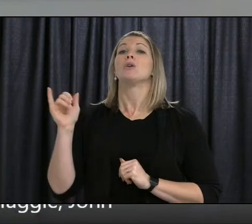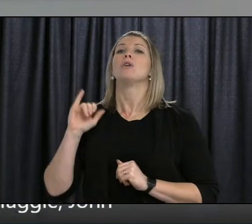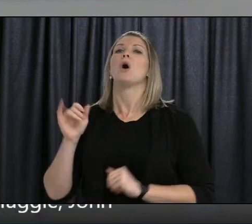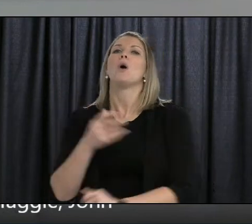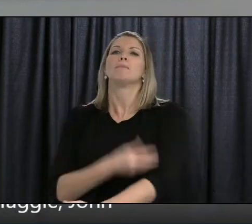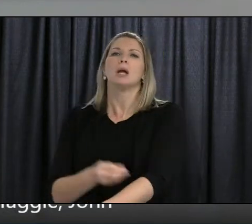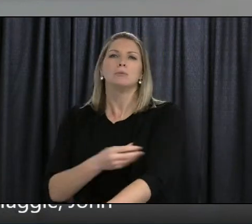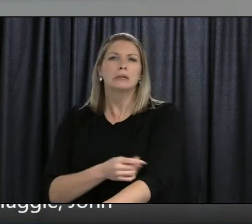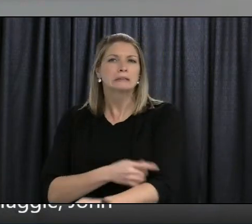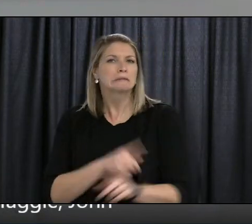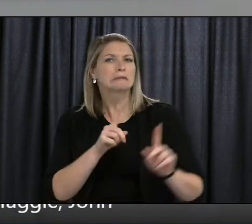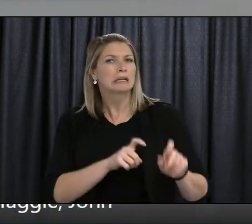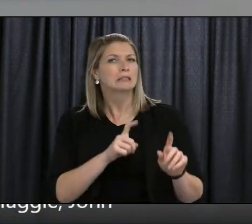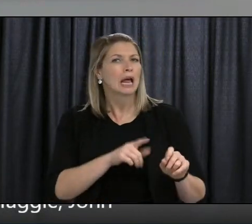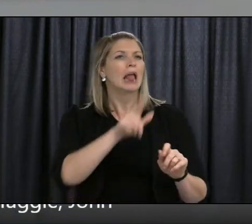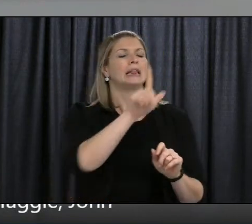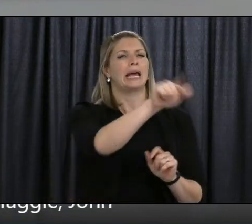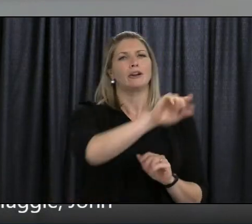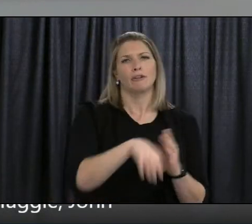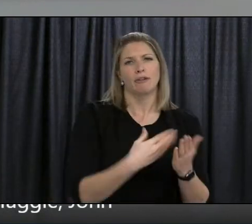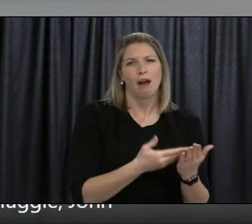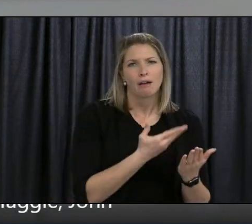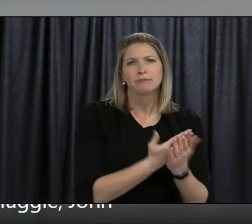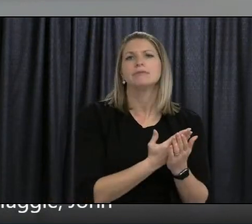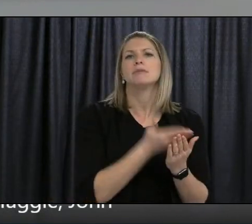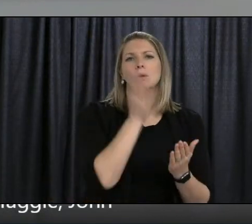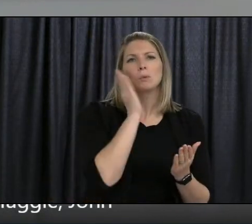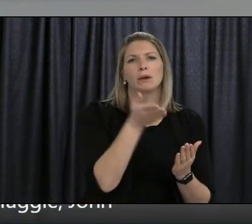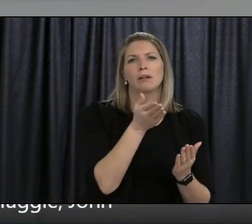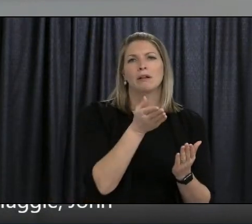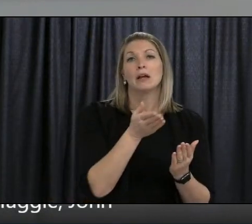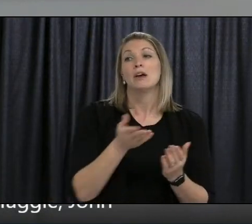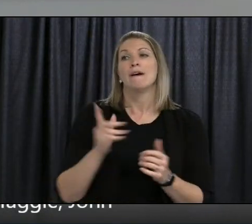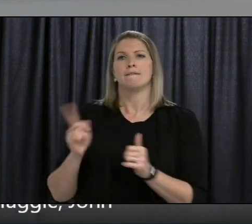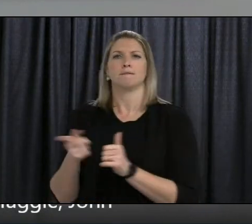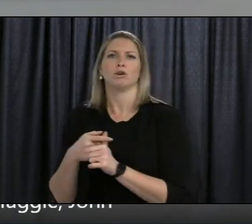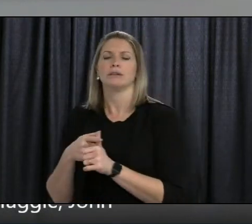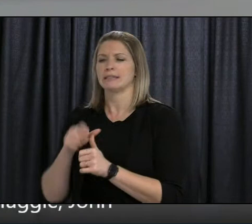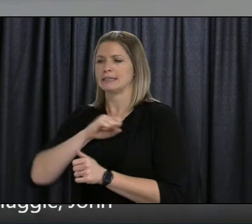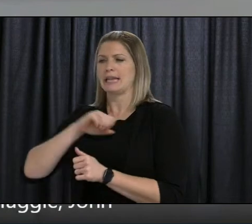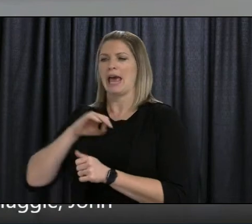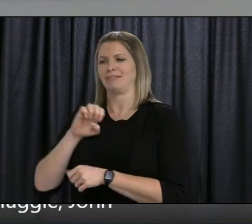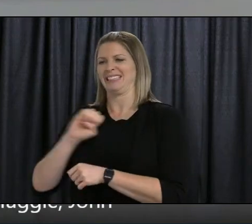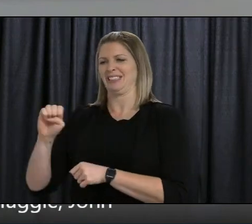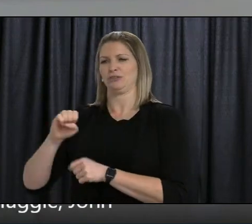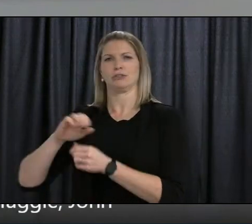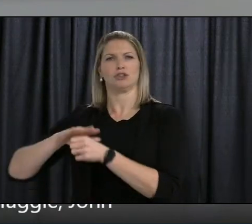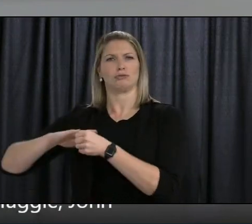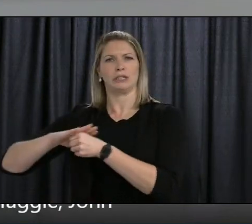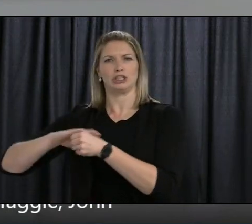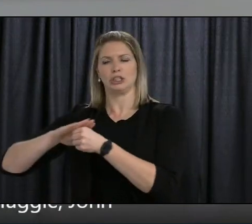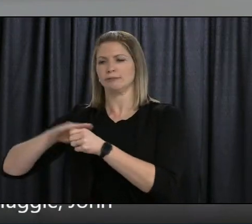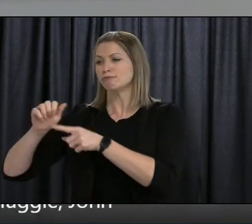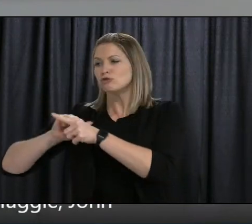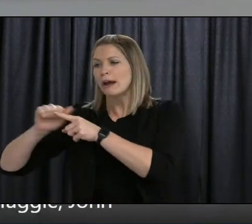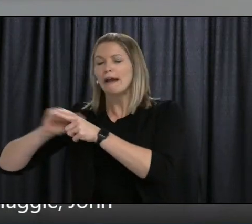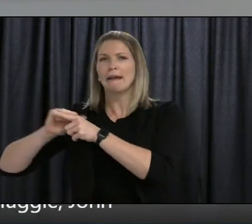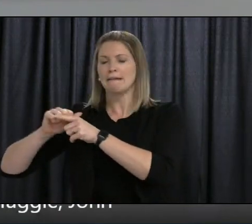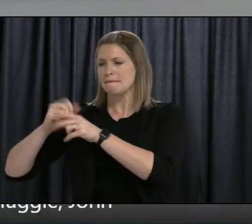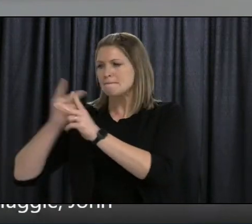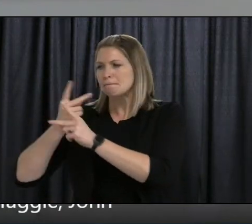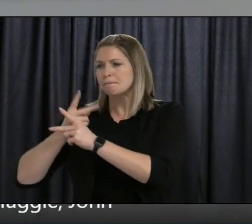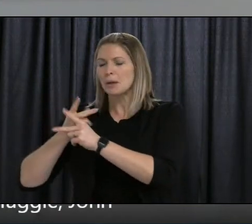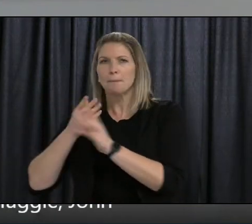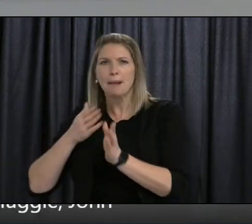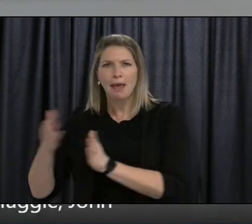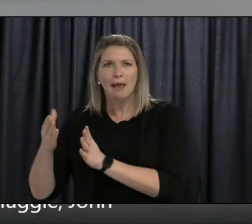arriving, and the laboratory staff in Eastern Health around public health are currently working through the process of getting that